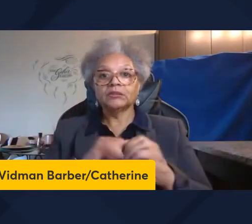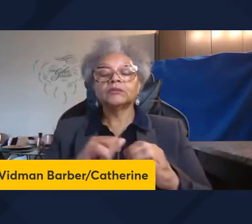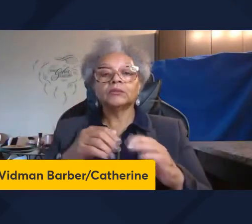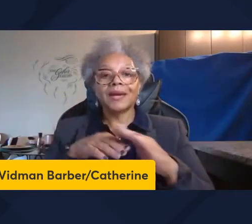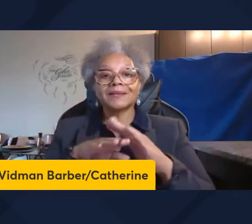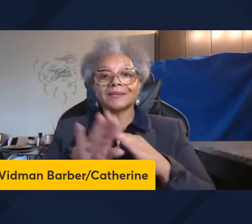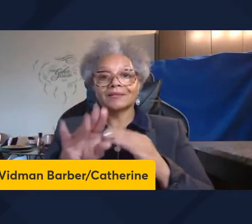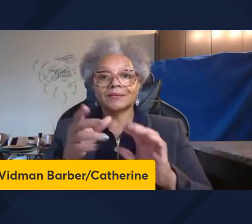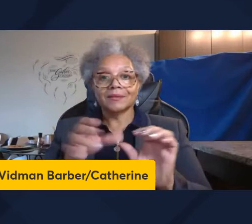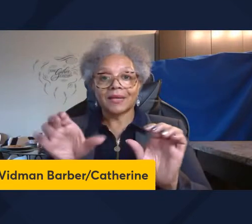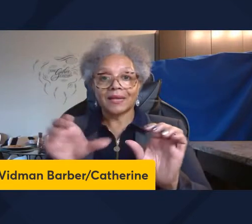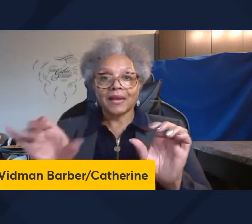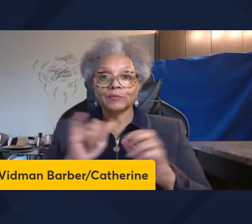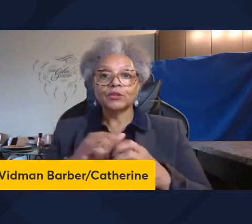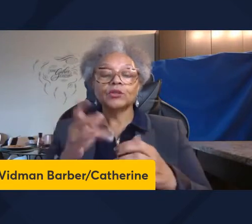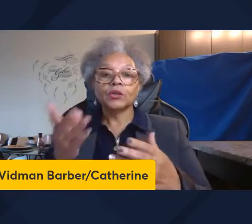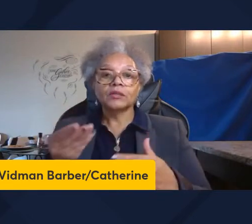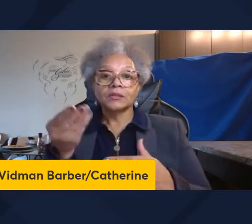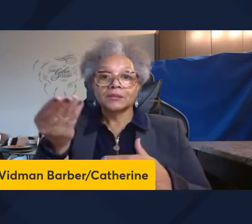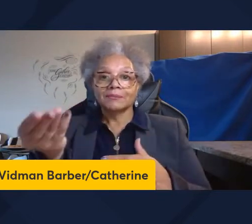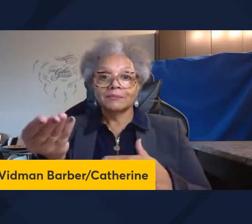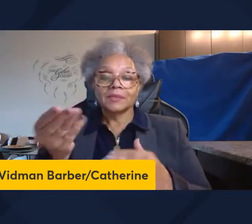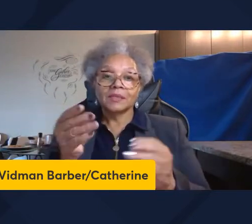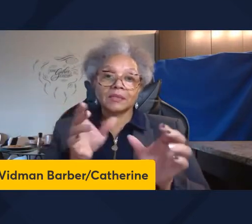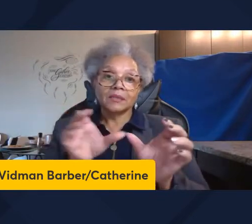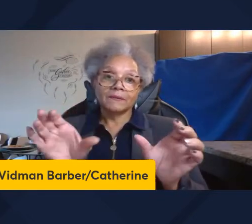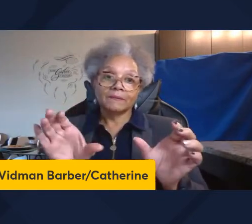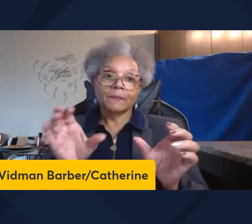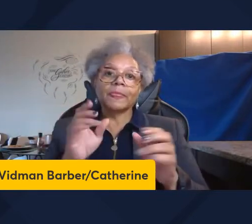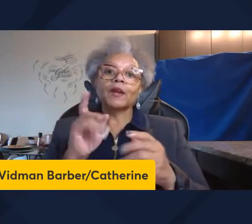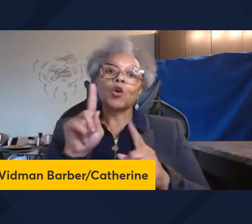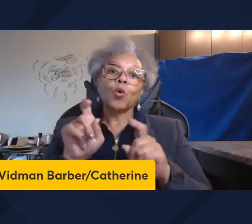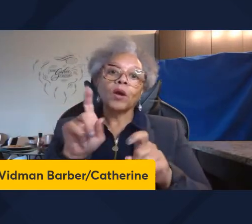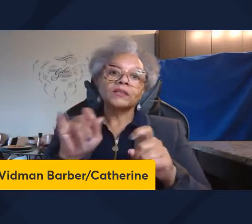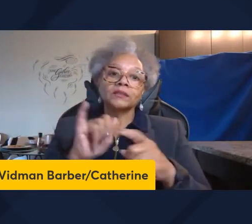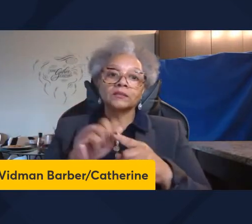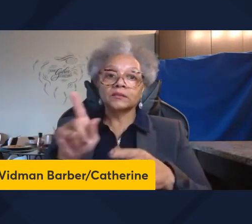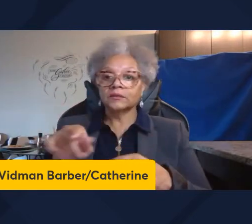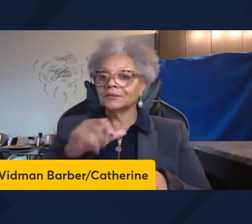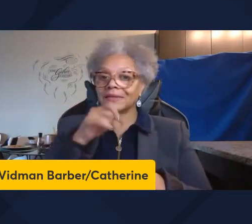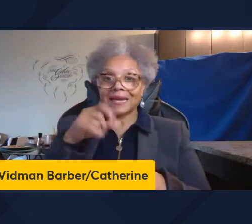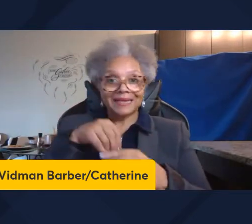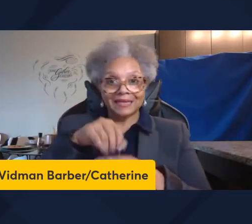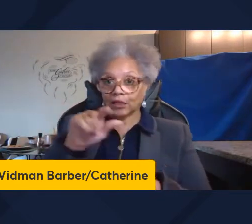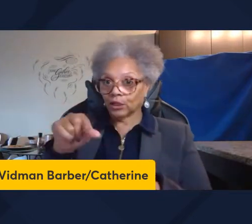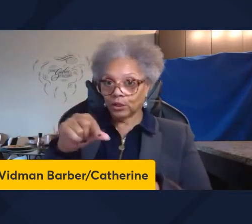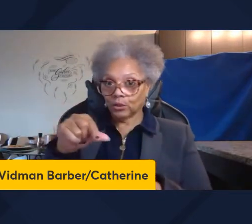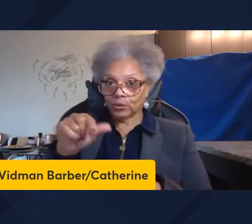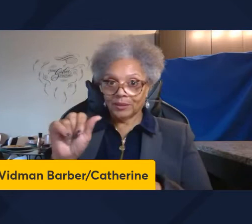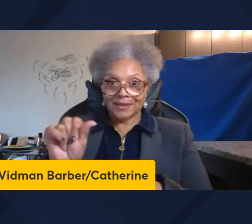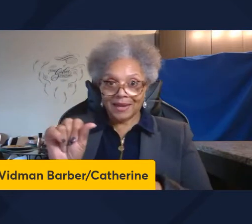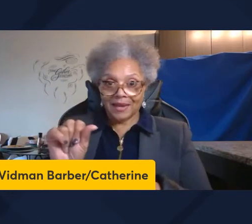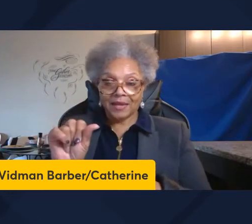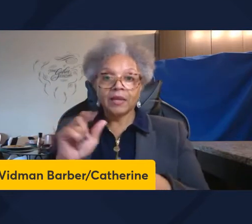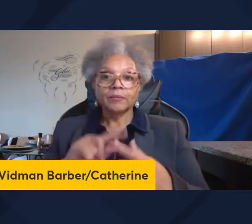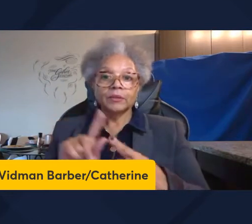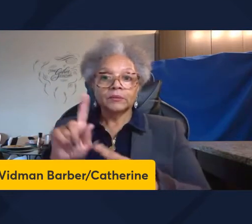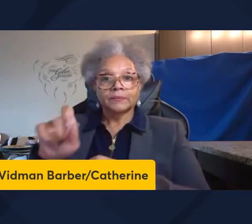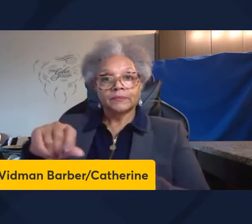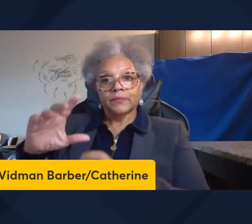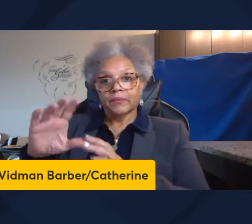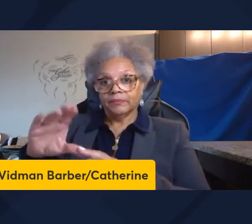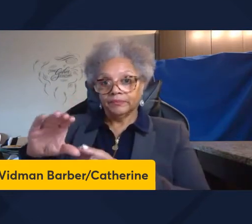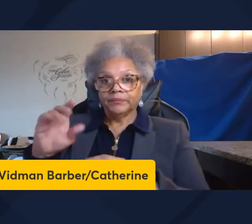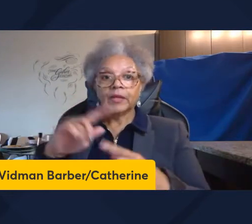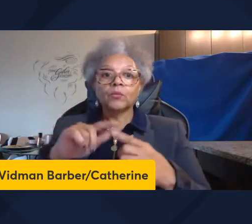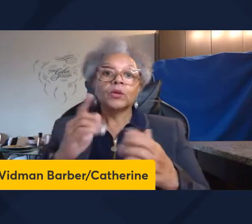submit questions through the comment set function on the platform, not the Q&A. As a reminder, we require all